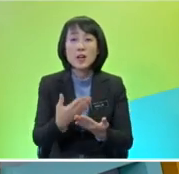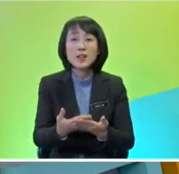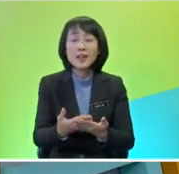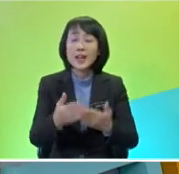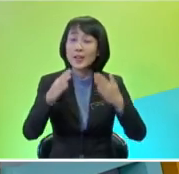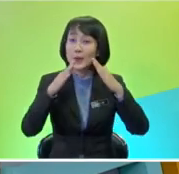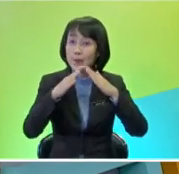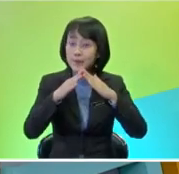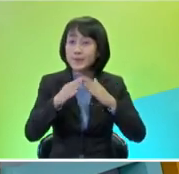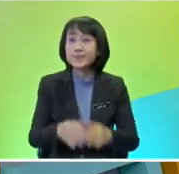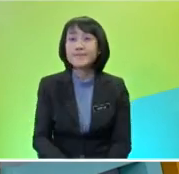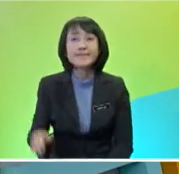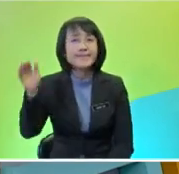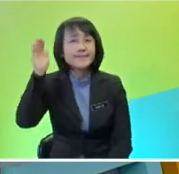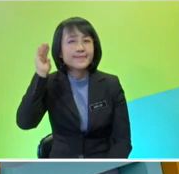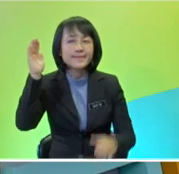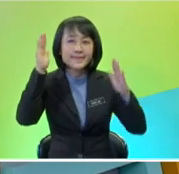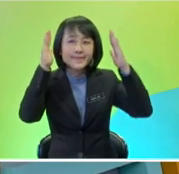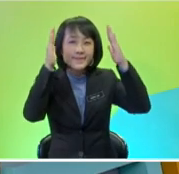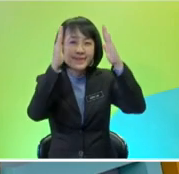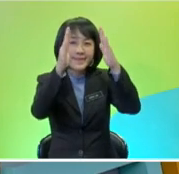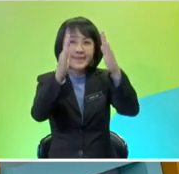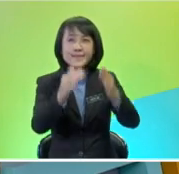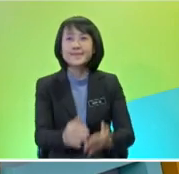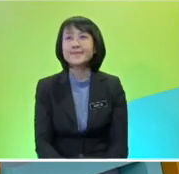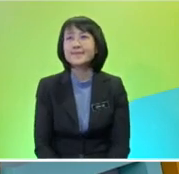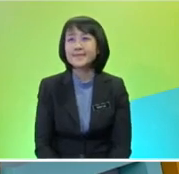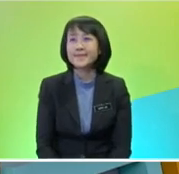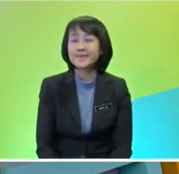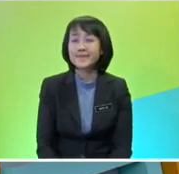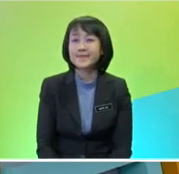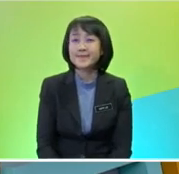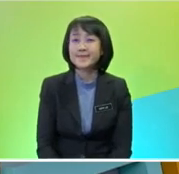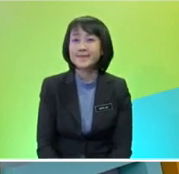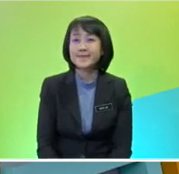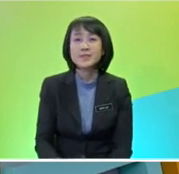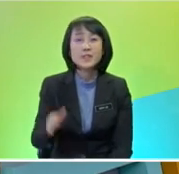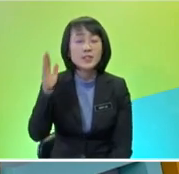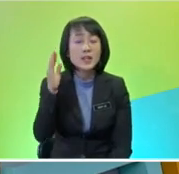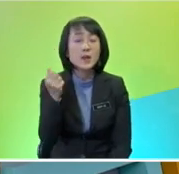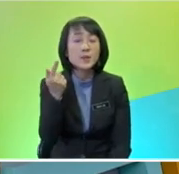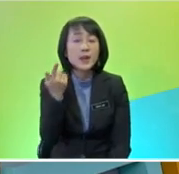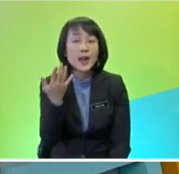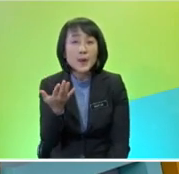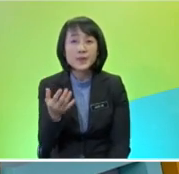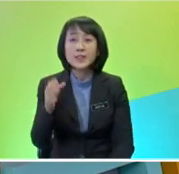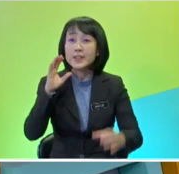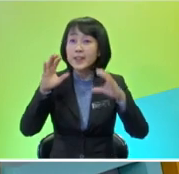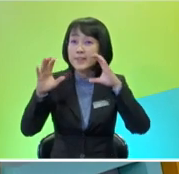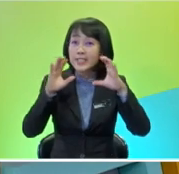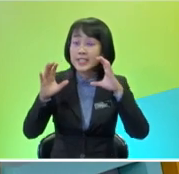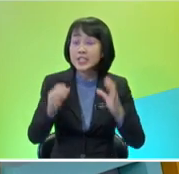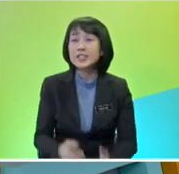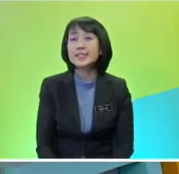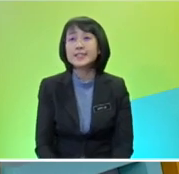Meet, listen attentively, all right? So you're going to listen to a few conversations. Okay. And please tell us, tell